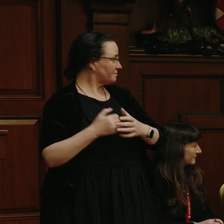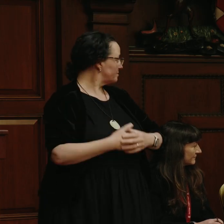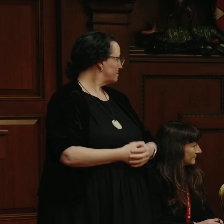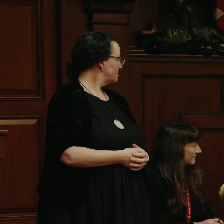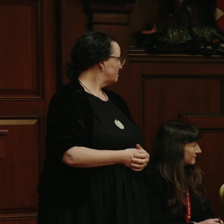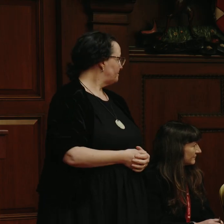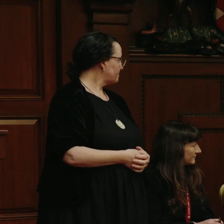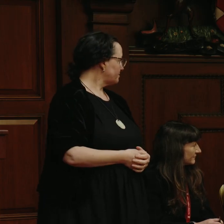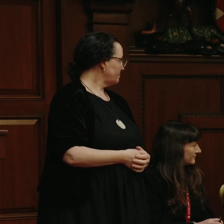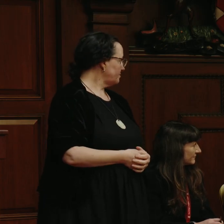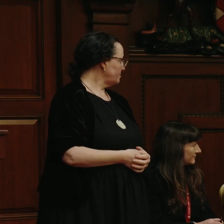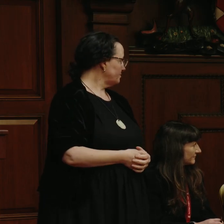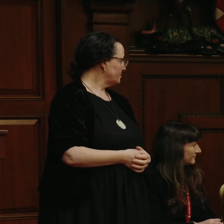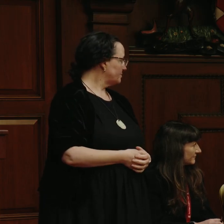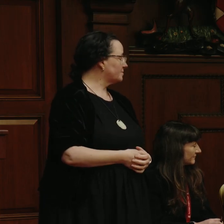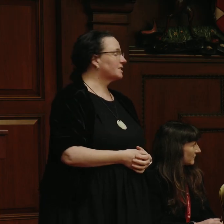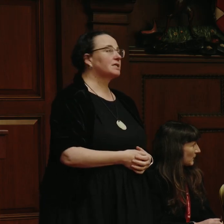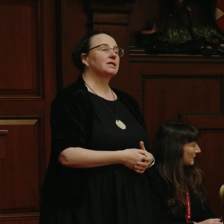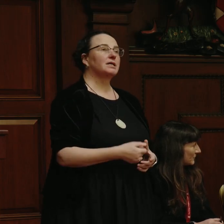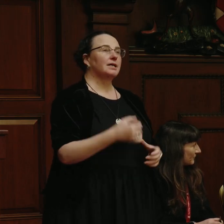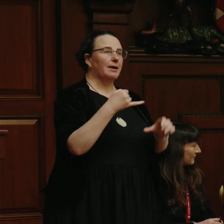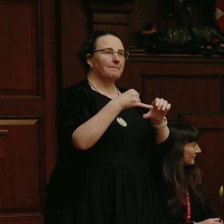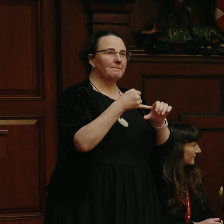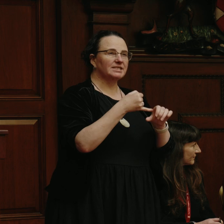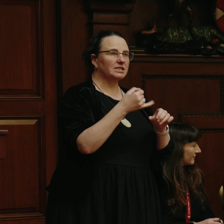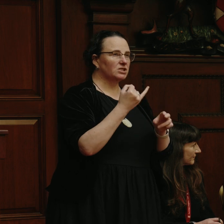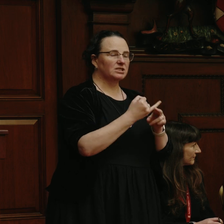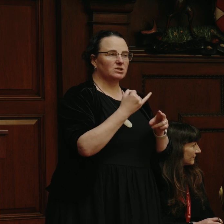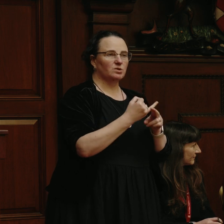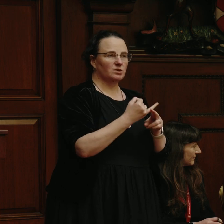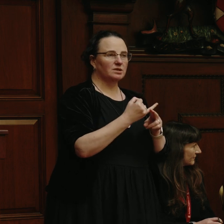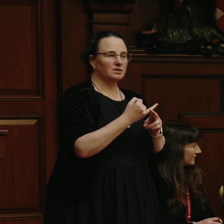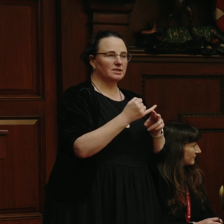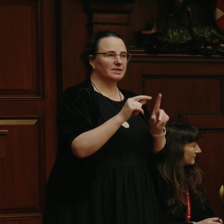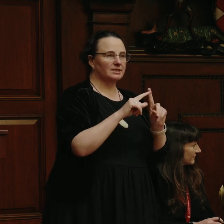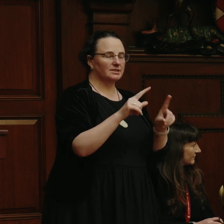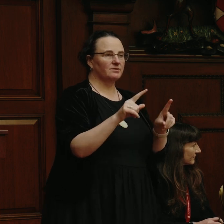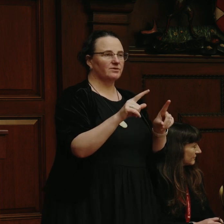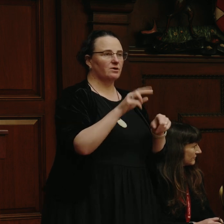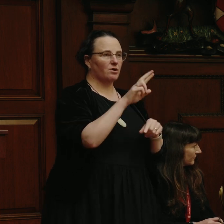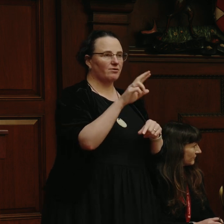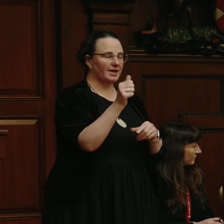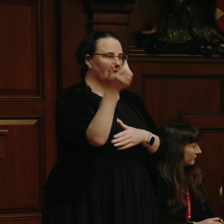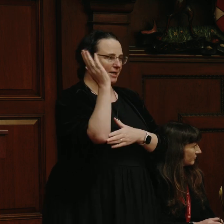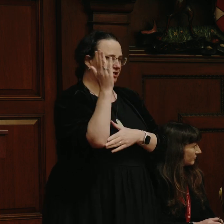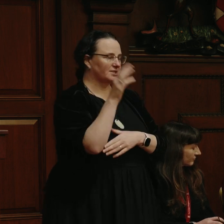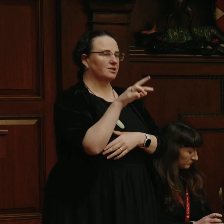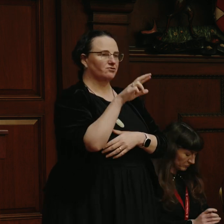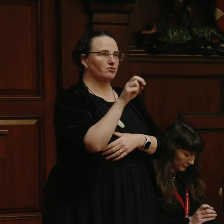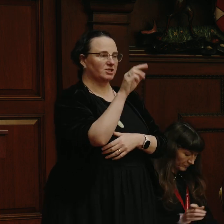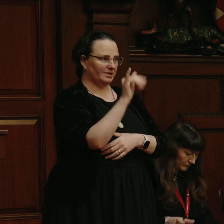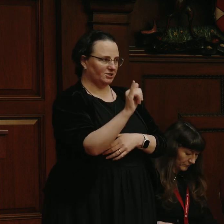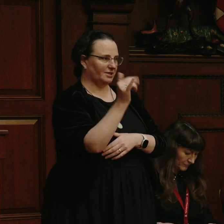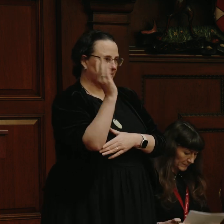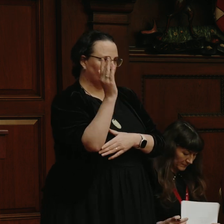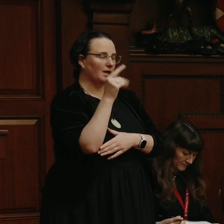So definitely in medical school, there will be a series of rheumatology lectures. they do focus more